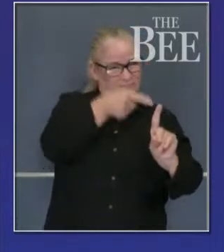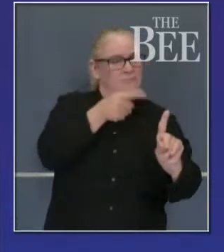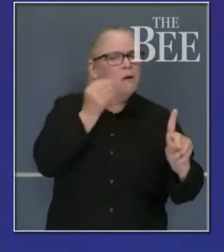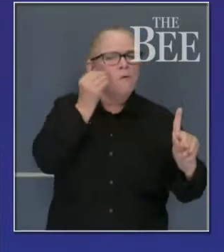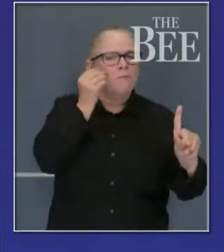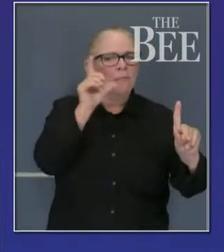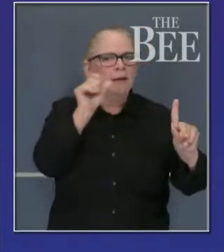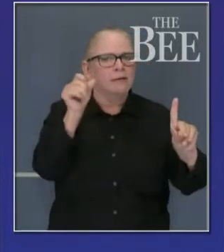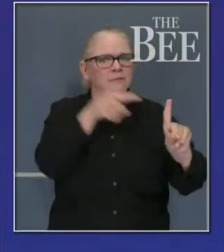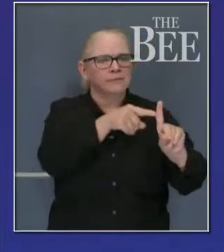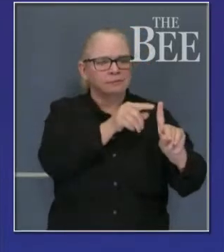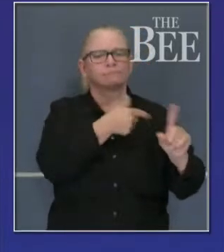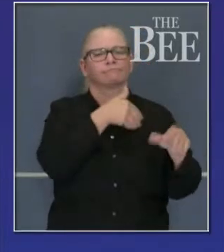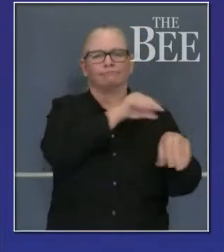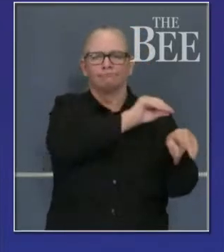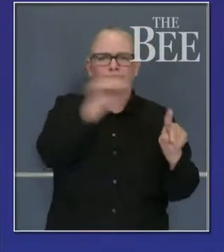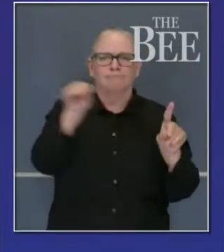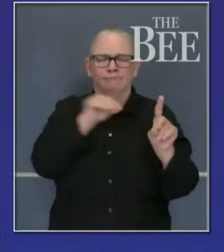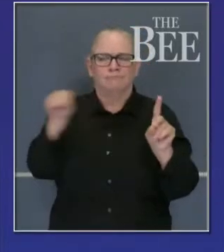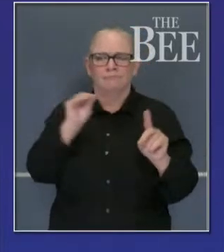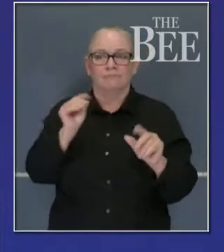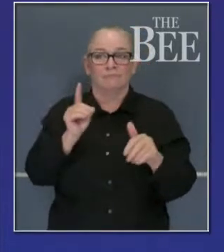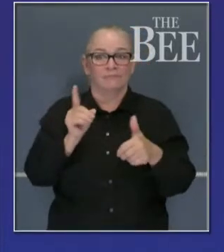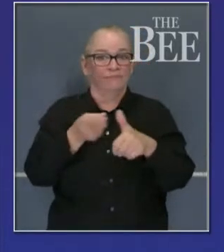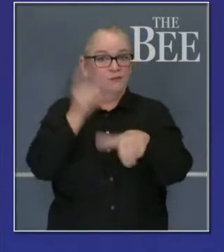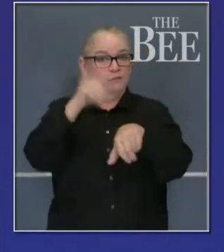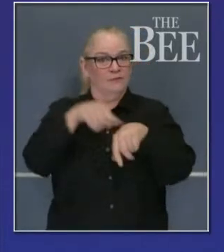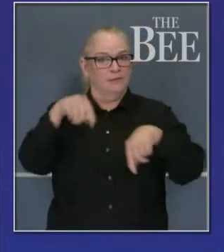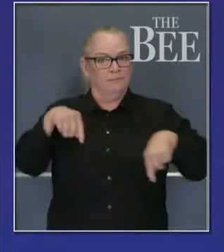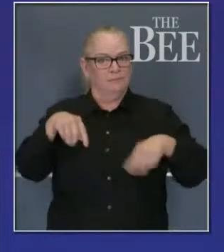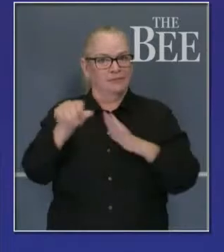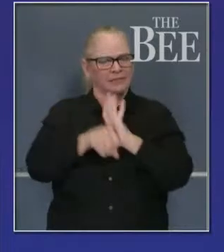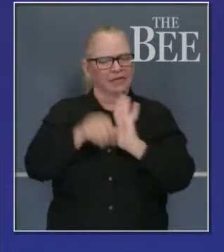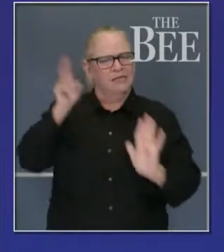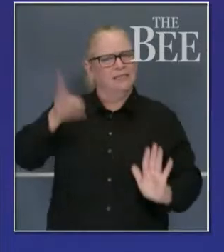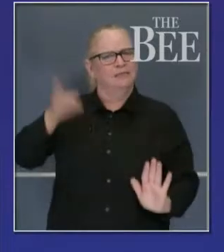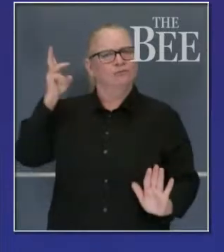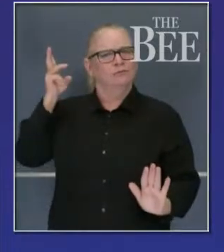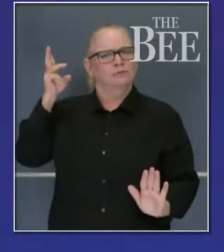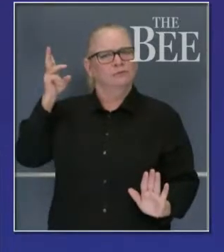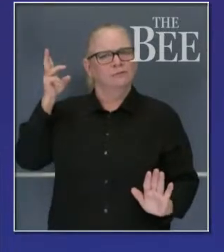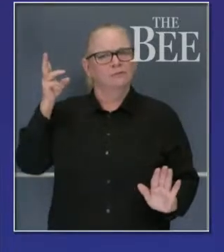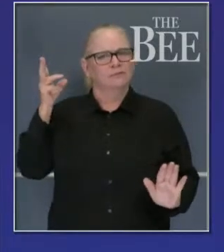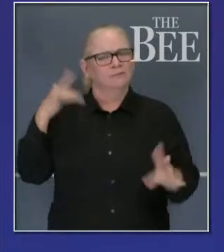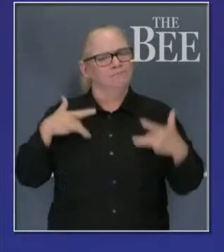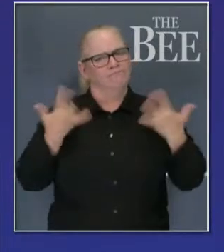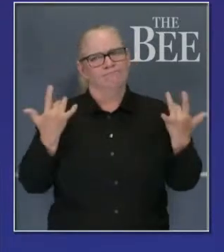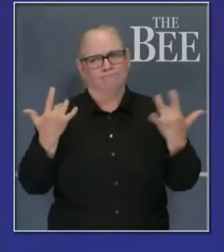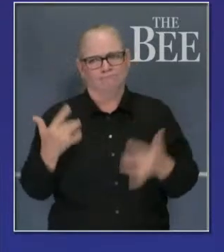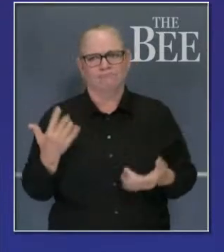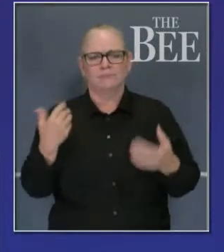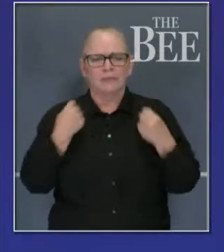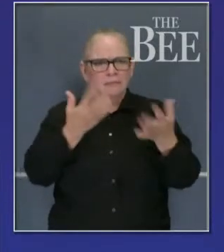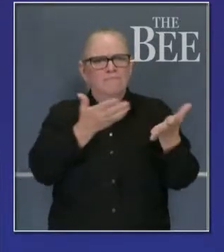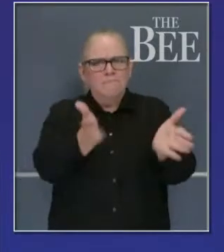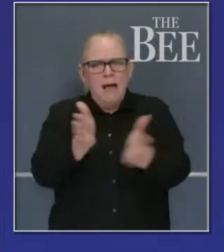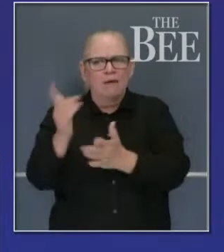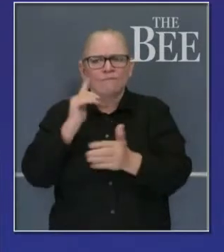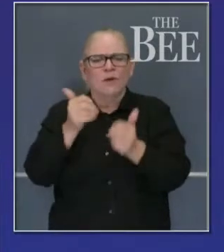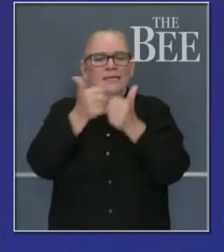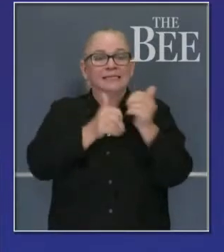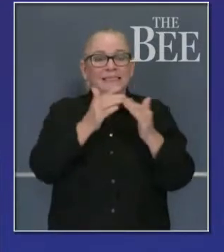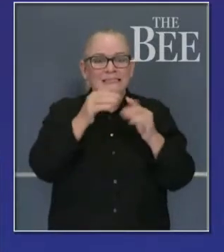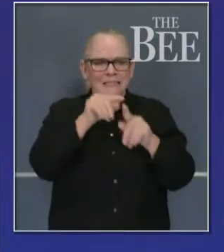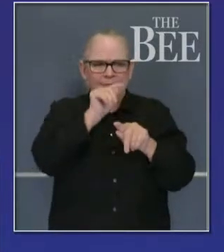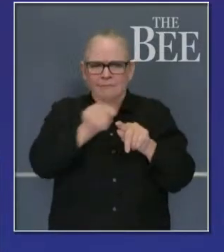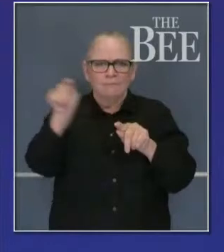in state's history, provide a portfolio of support to the cities and the counties, the likes of which we never have had in